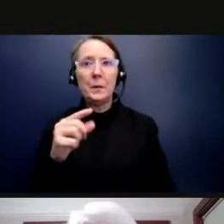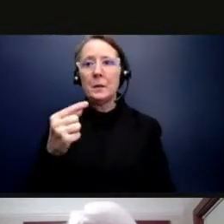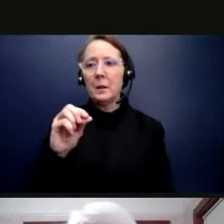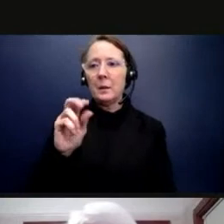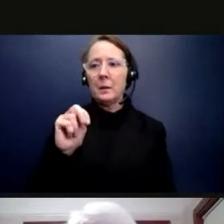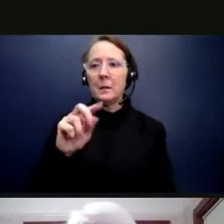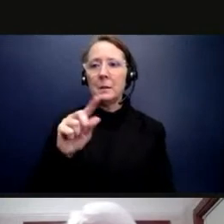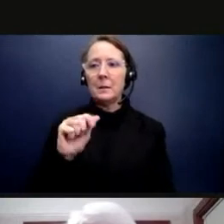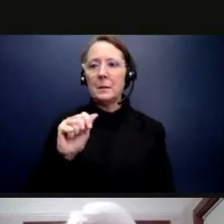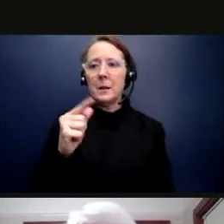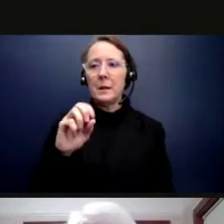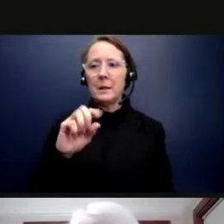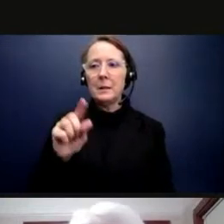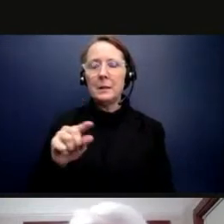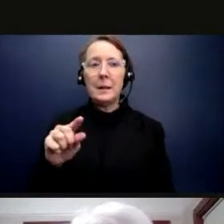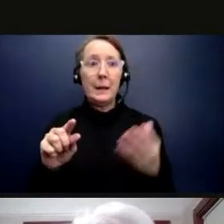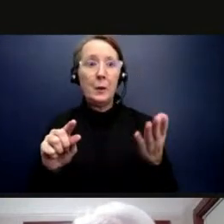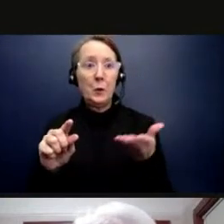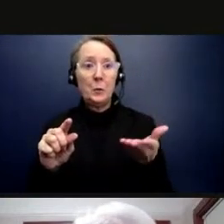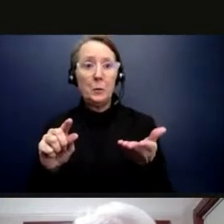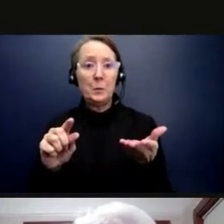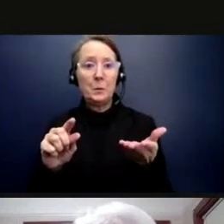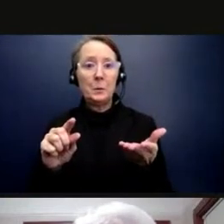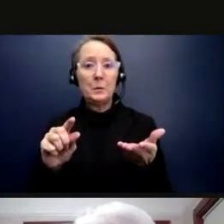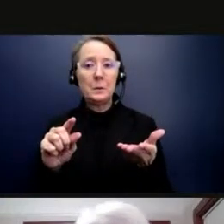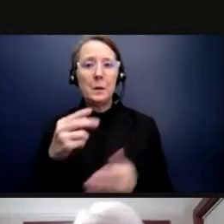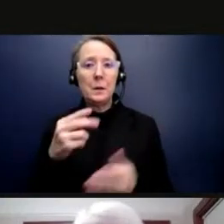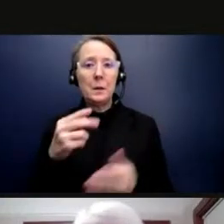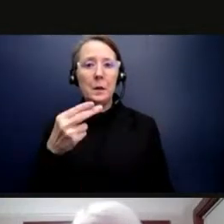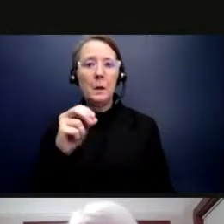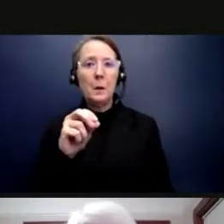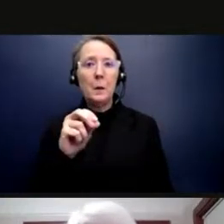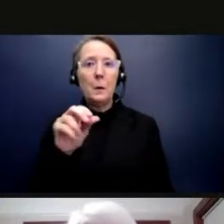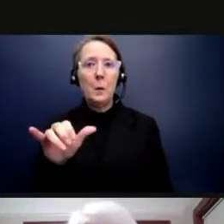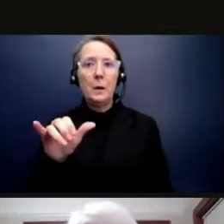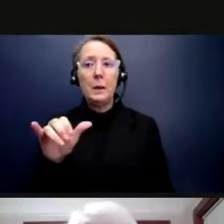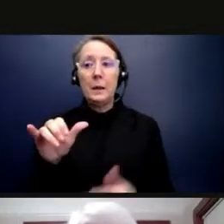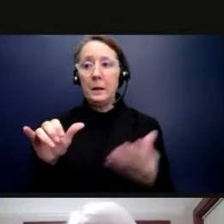Gonzalez? Here. Councillor Hoy? Here.